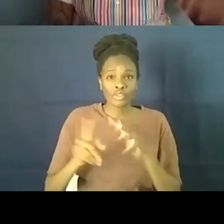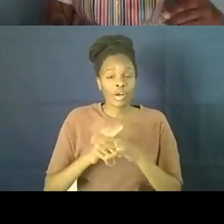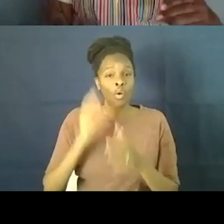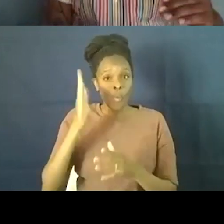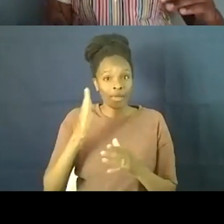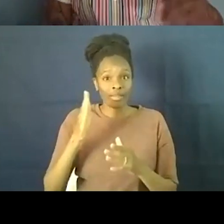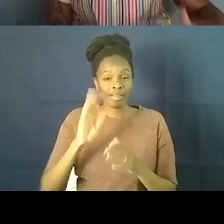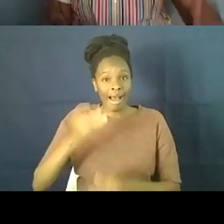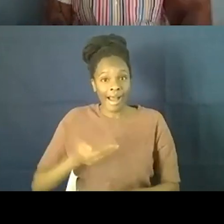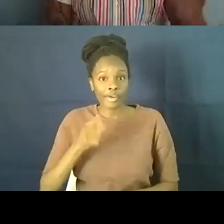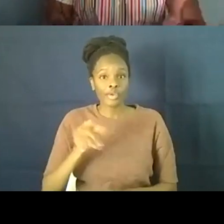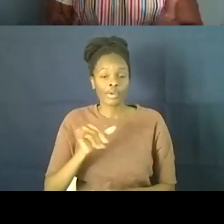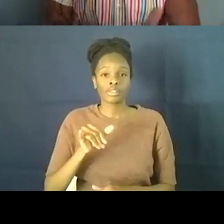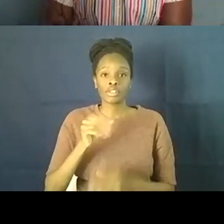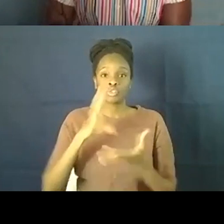level up.